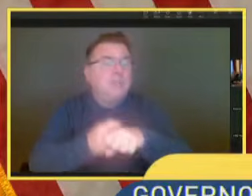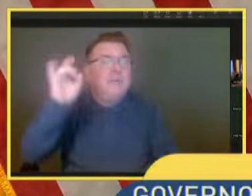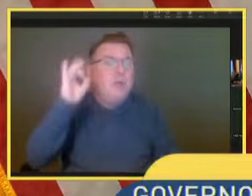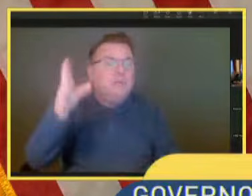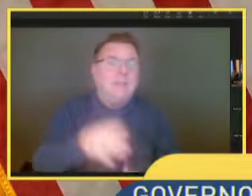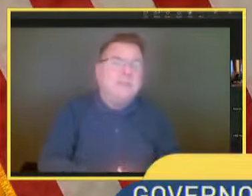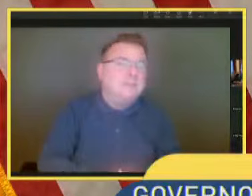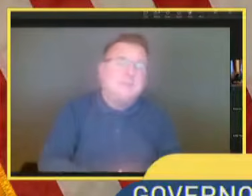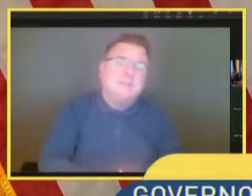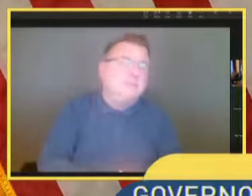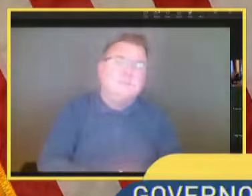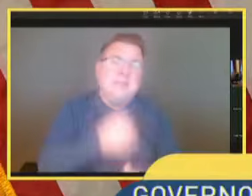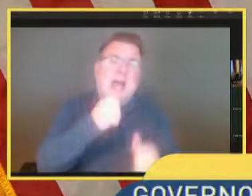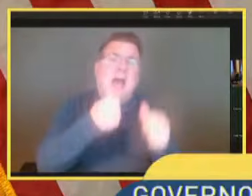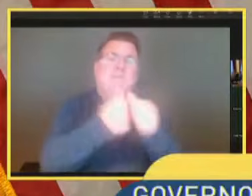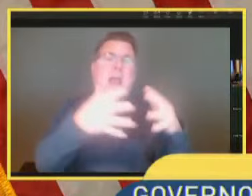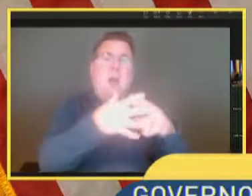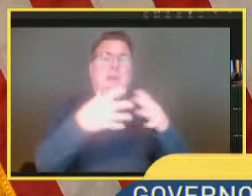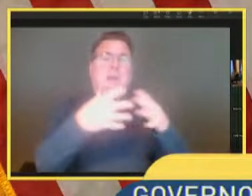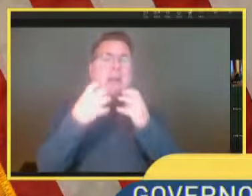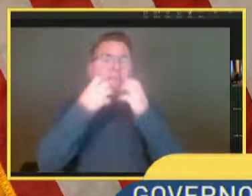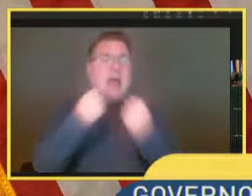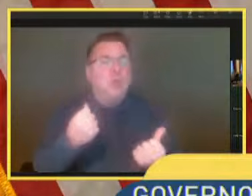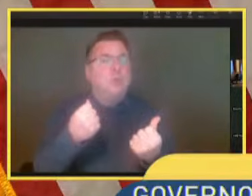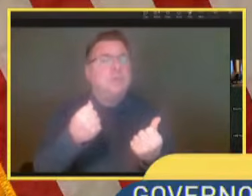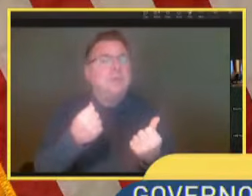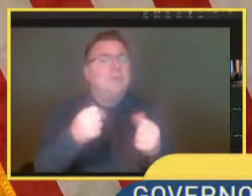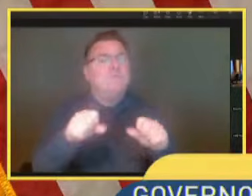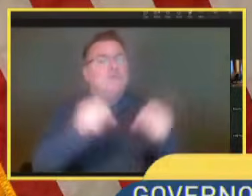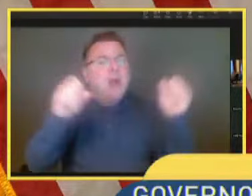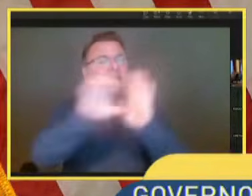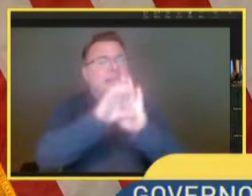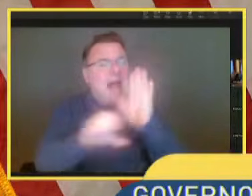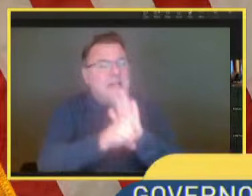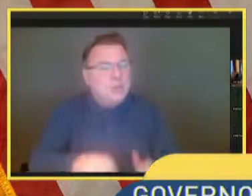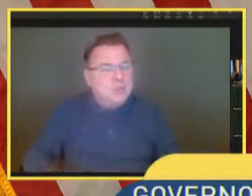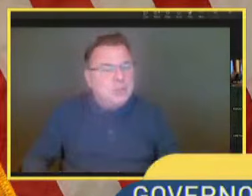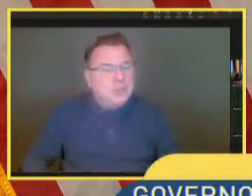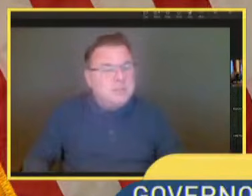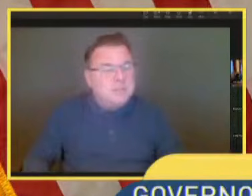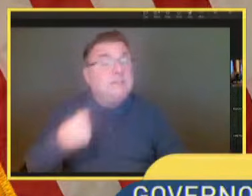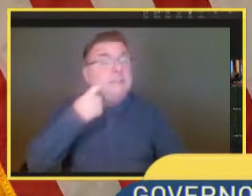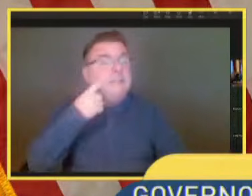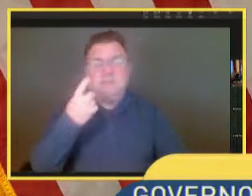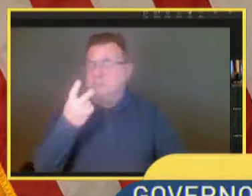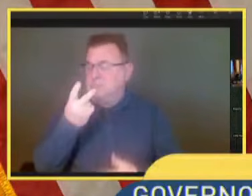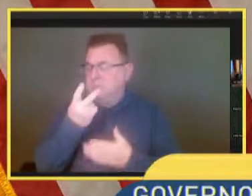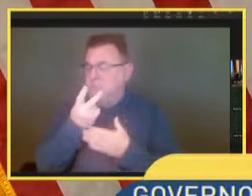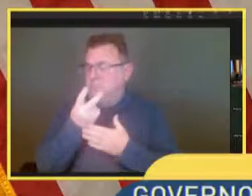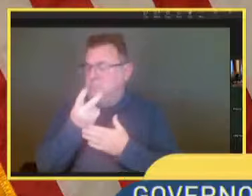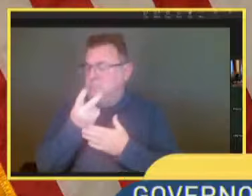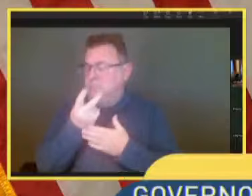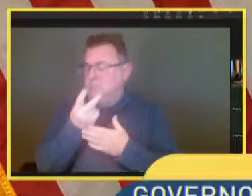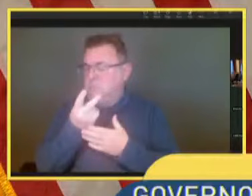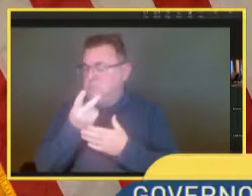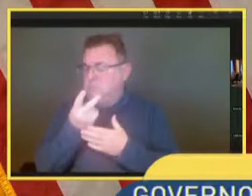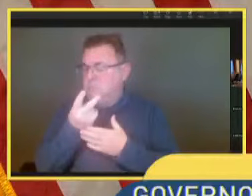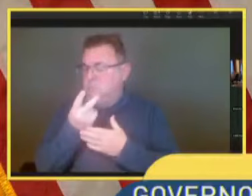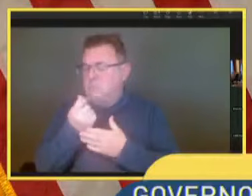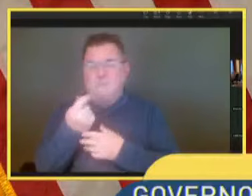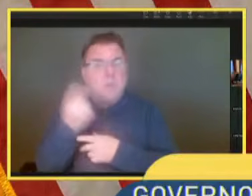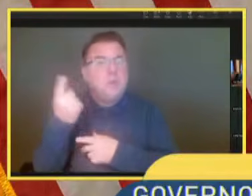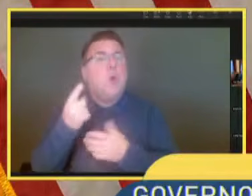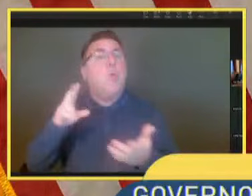un-American, and it is most certainly unconstitutional. Just a few minutes ago, Attorney General Brown and I signed a joint letter to Homeland